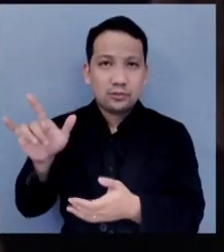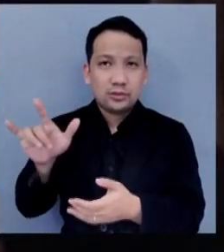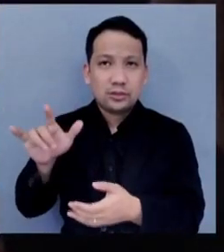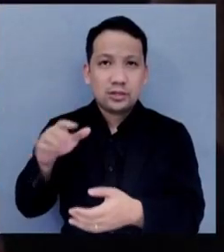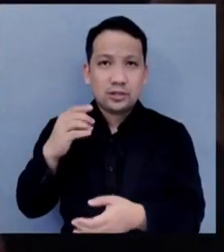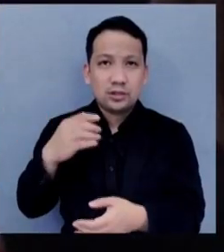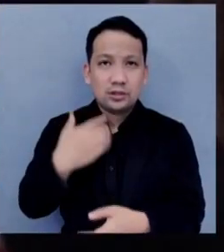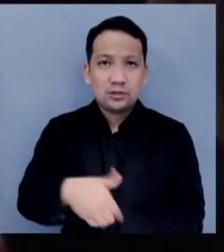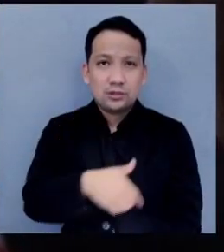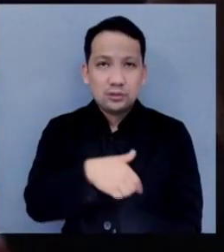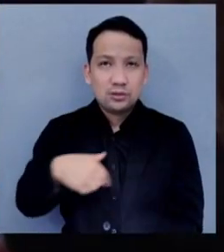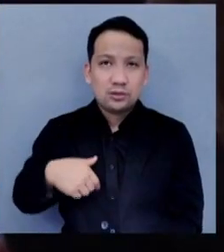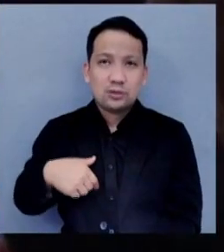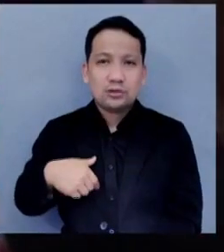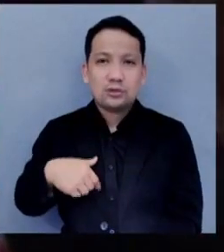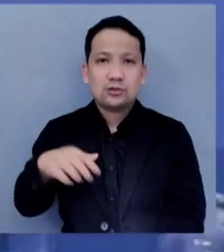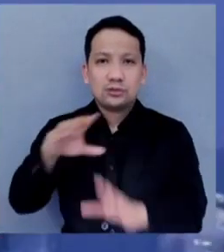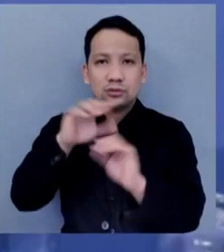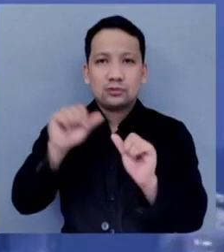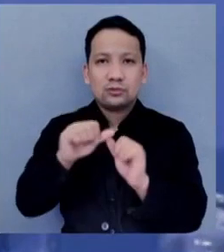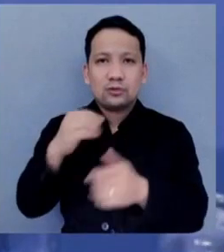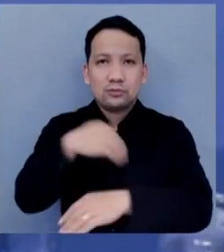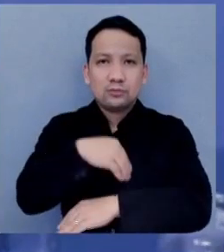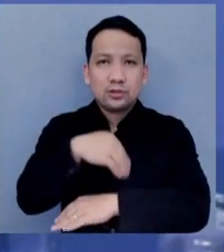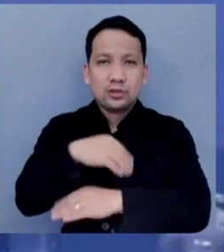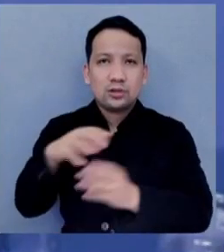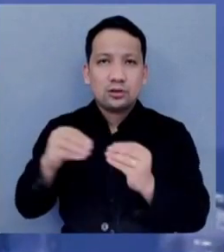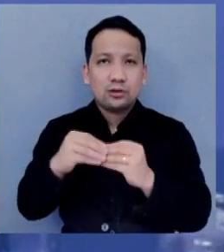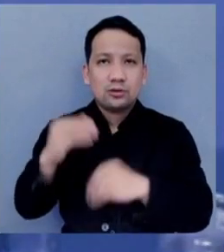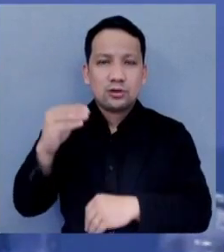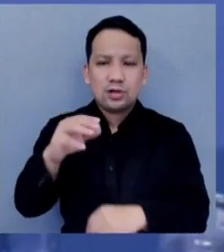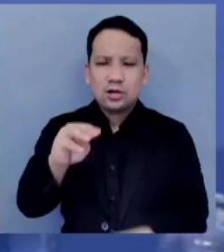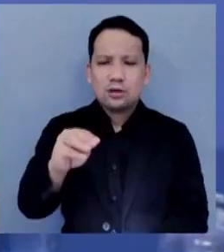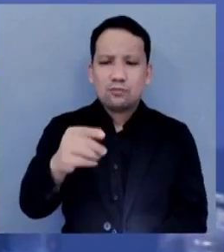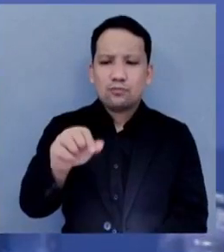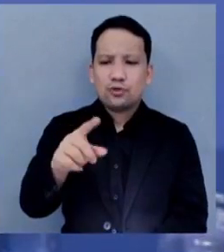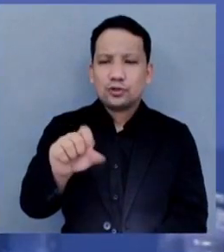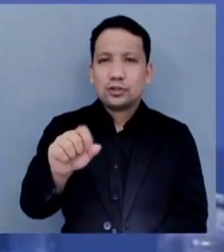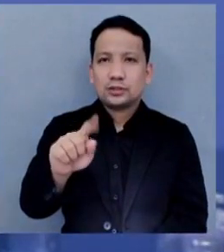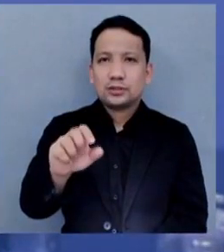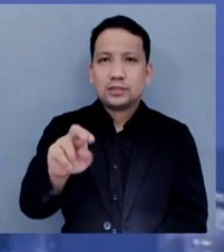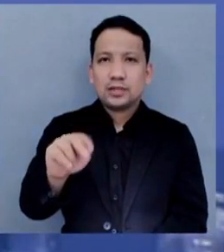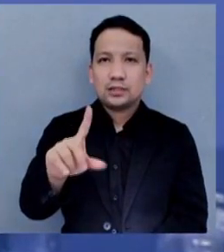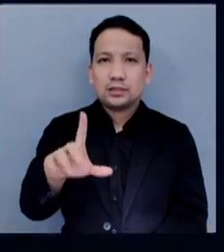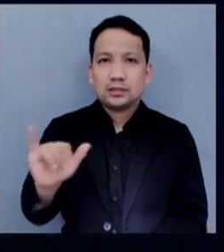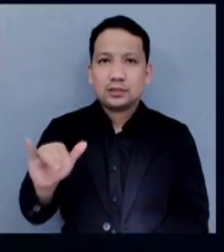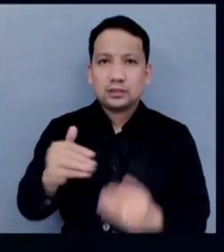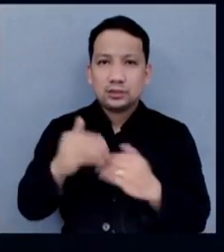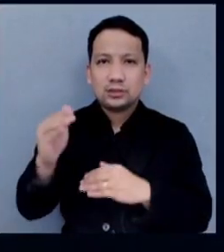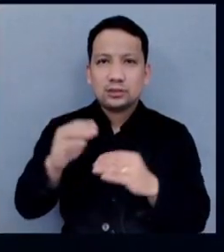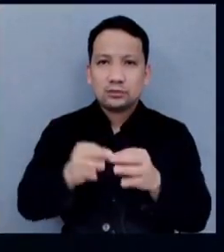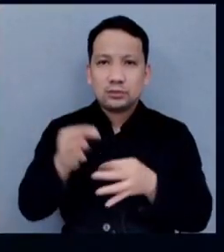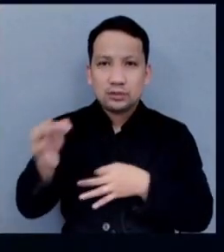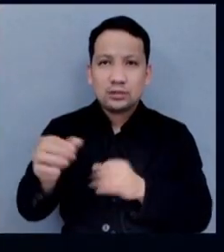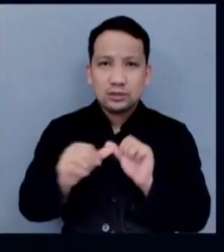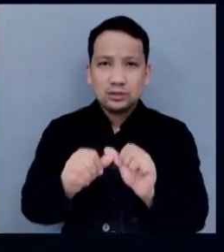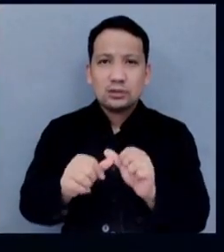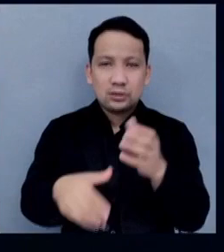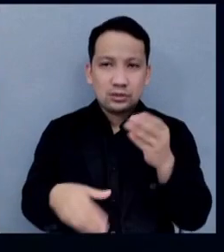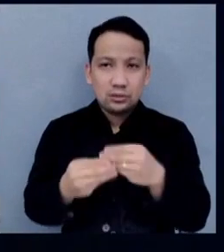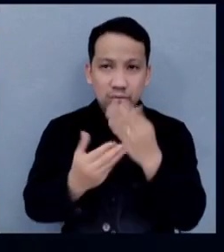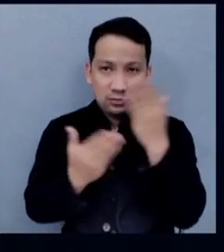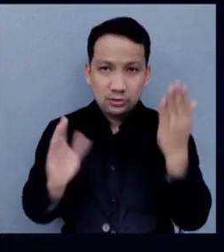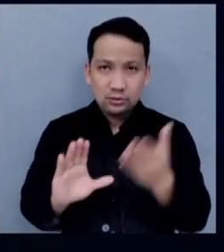revealed international investment banking firm Morgan Stanley and Swiss mining company Glencore expressed intent to expand